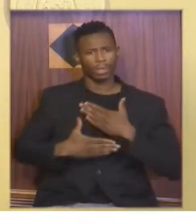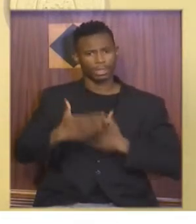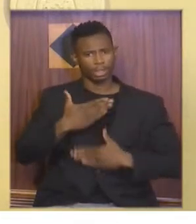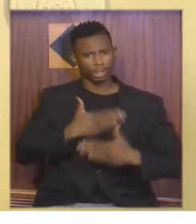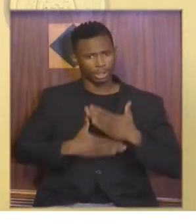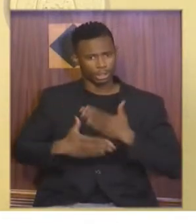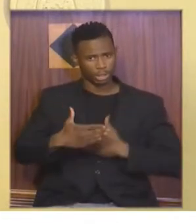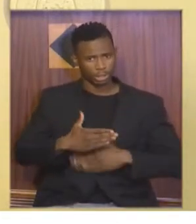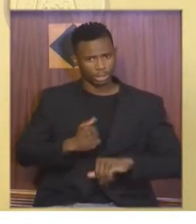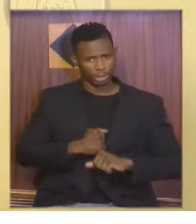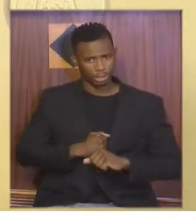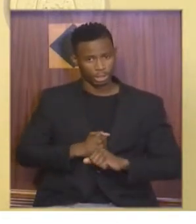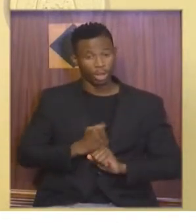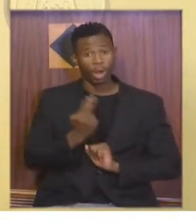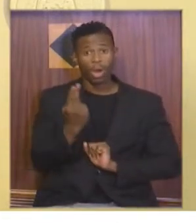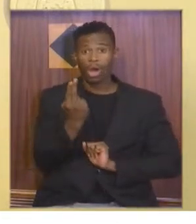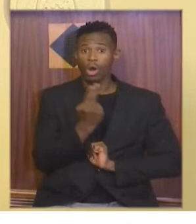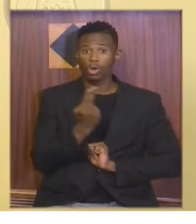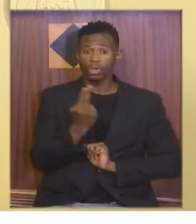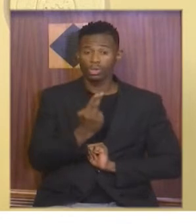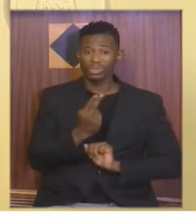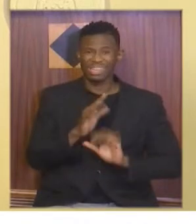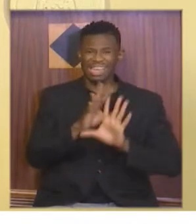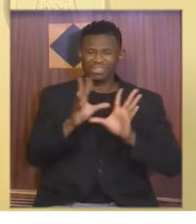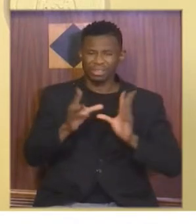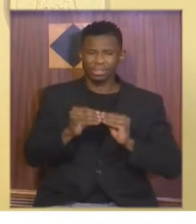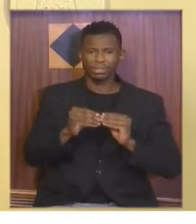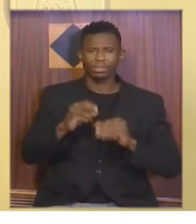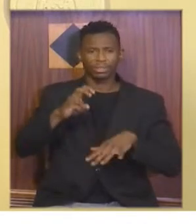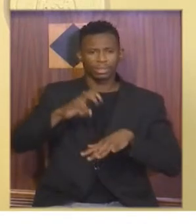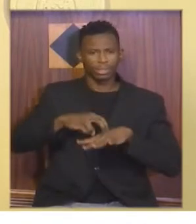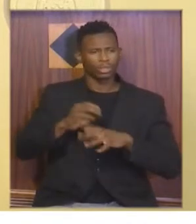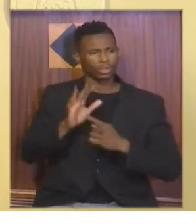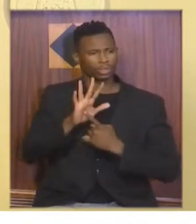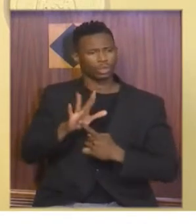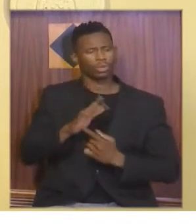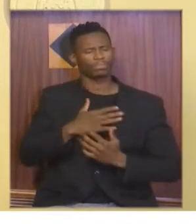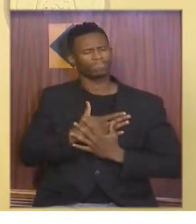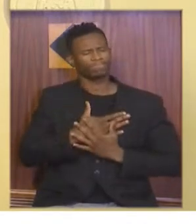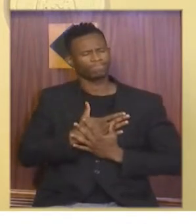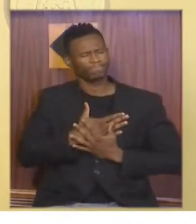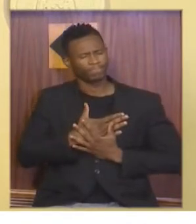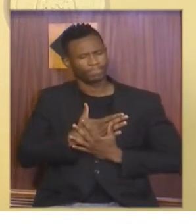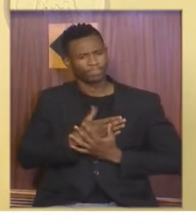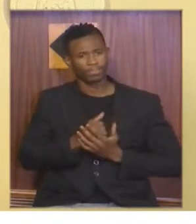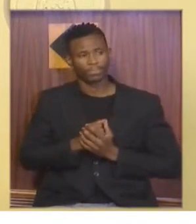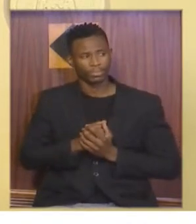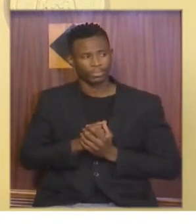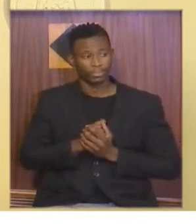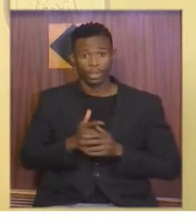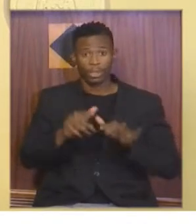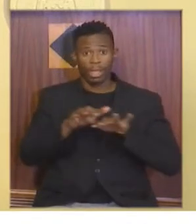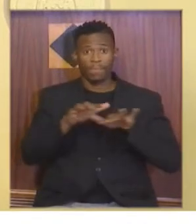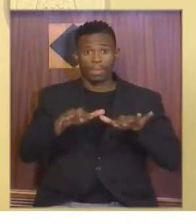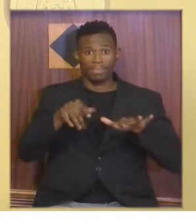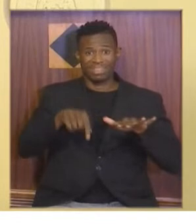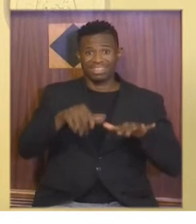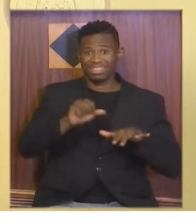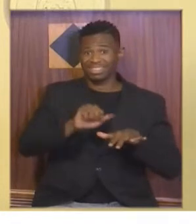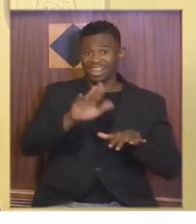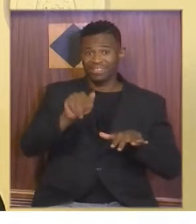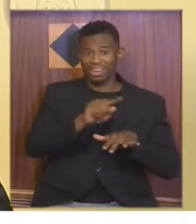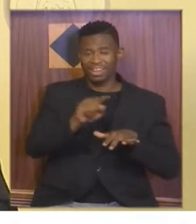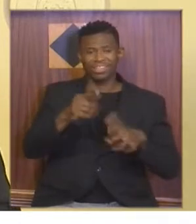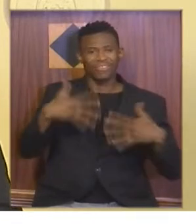and above all, we should show compassion. The people of South Africa have responded to